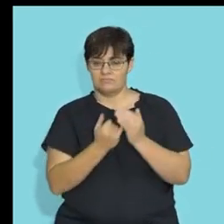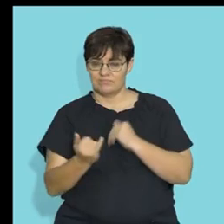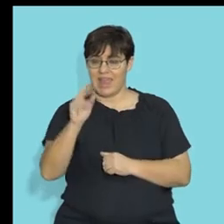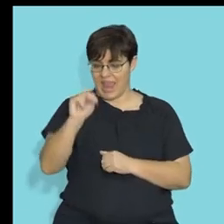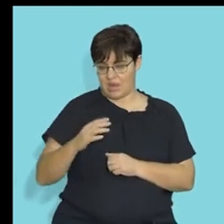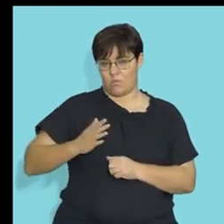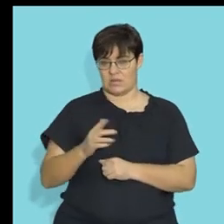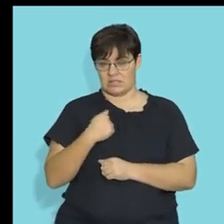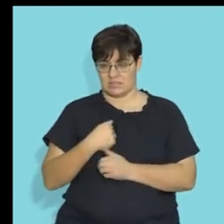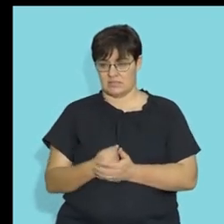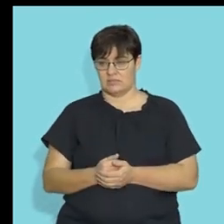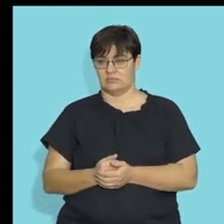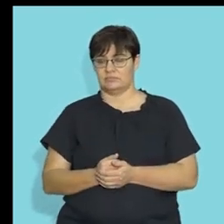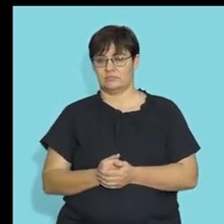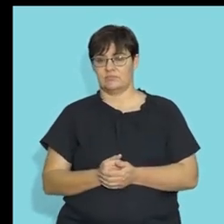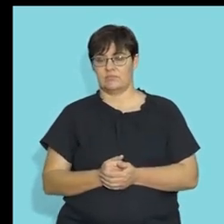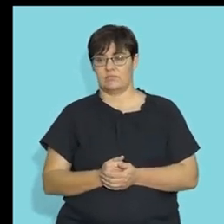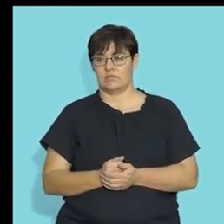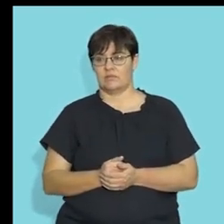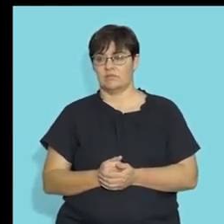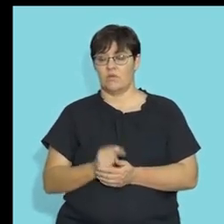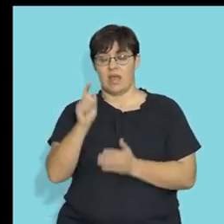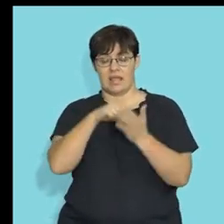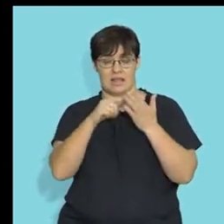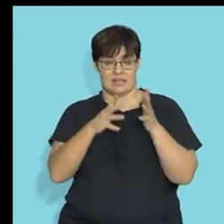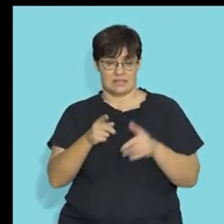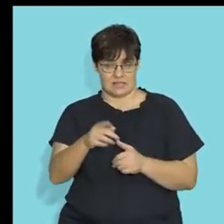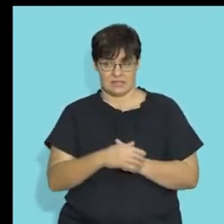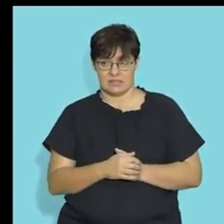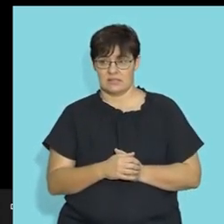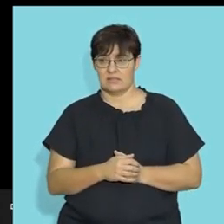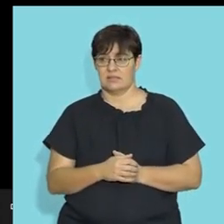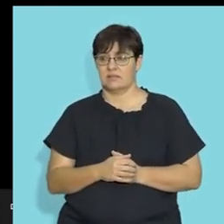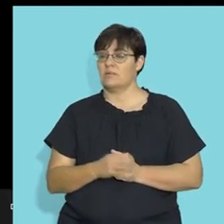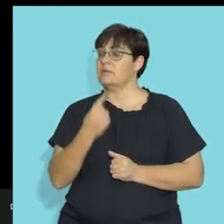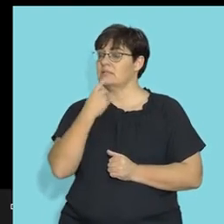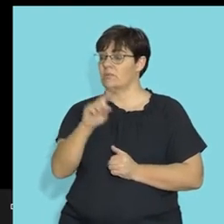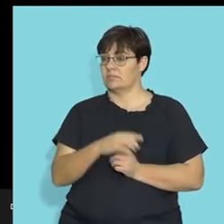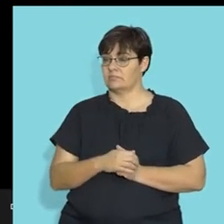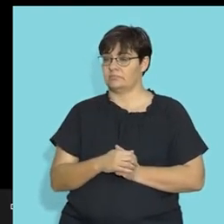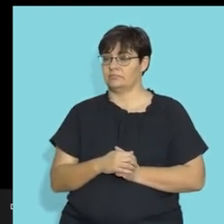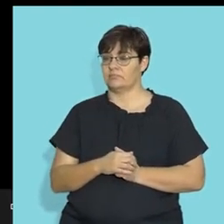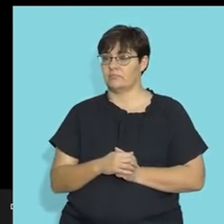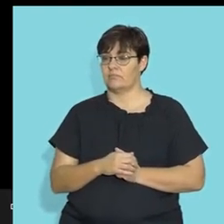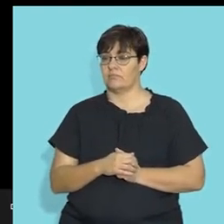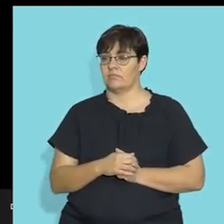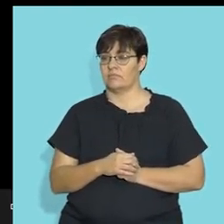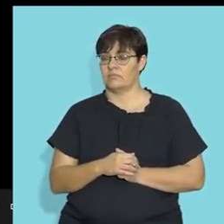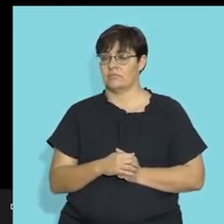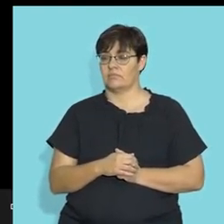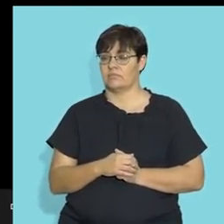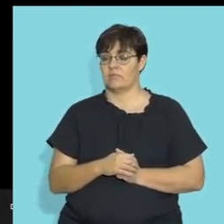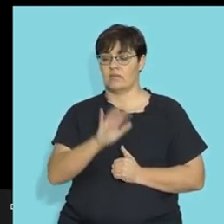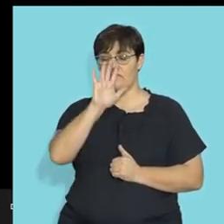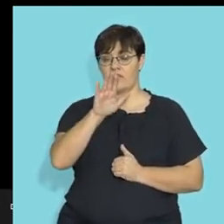to isolate my n. So first, let's get our calculator. And I'm going to say